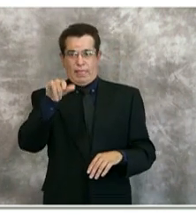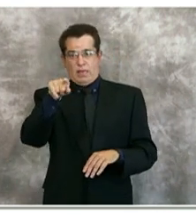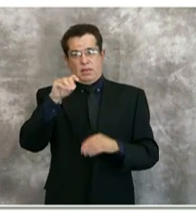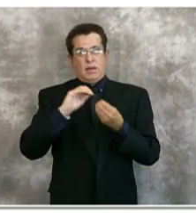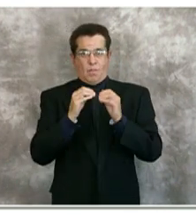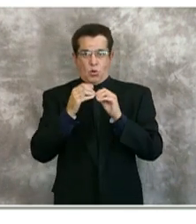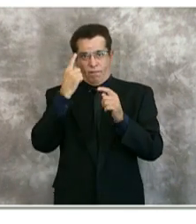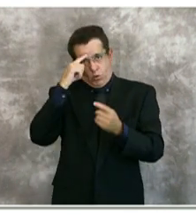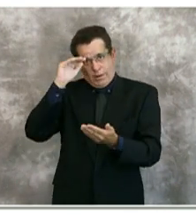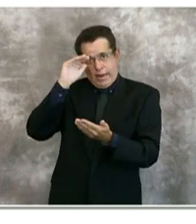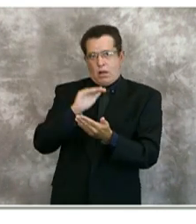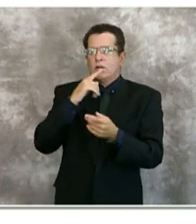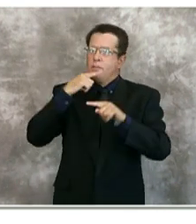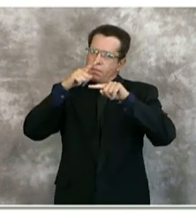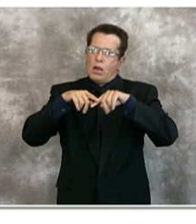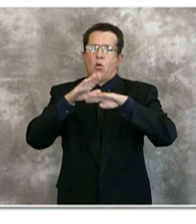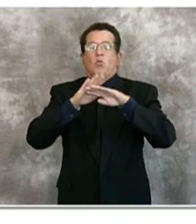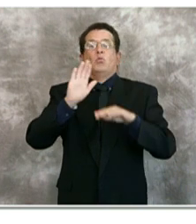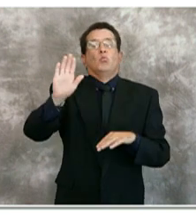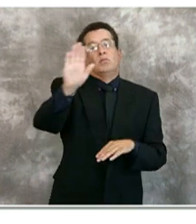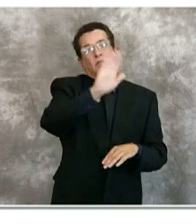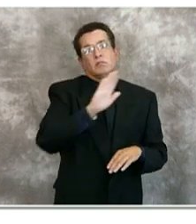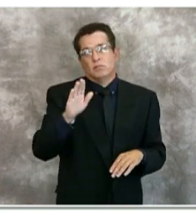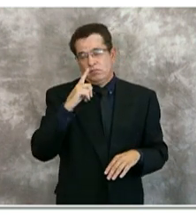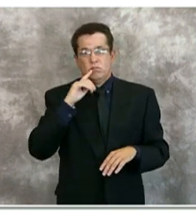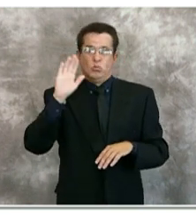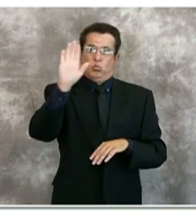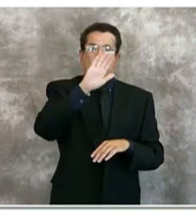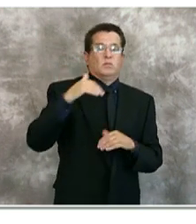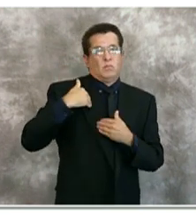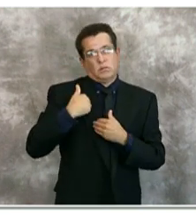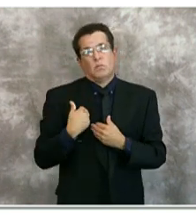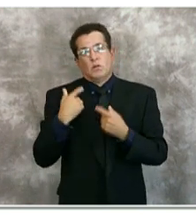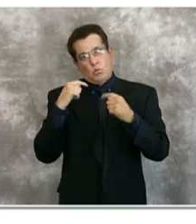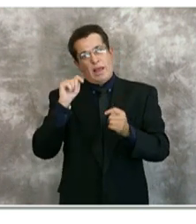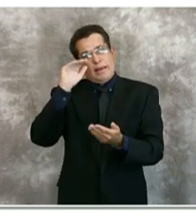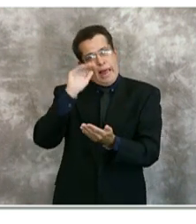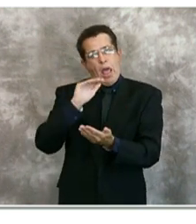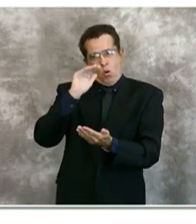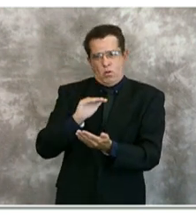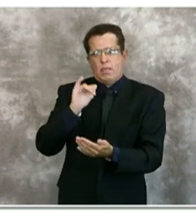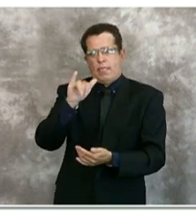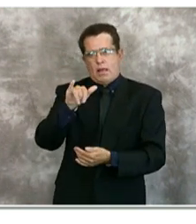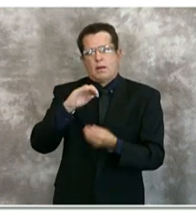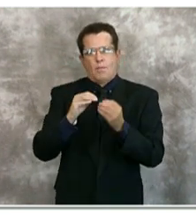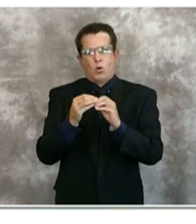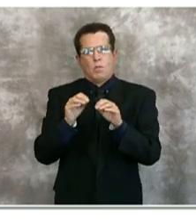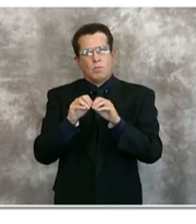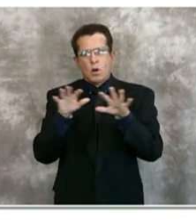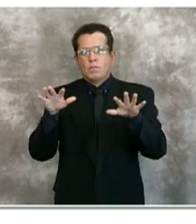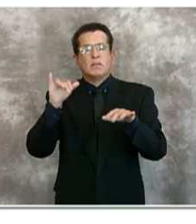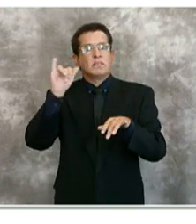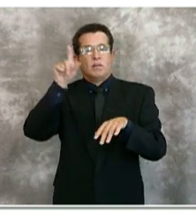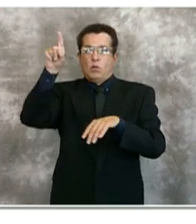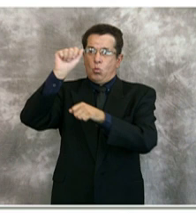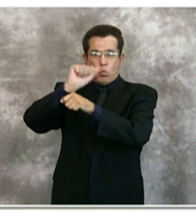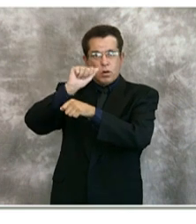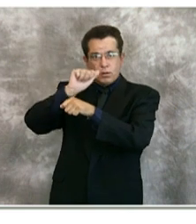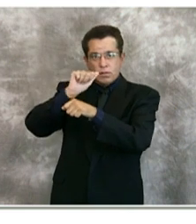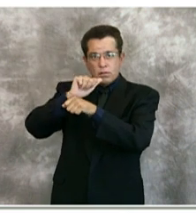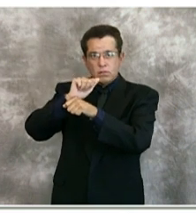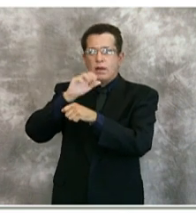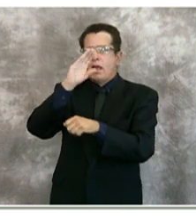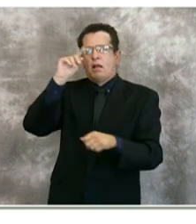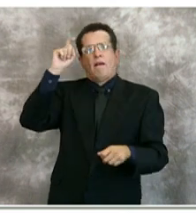on all of us doing our part, including individuals, all of our sector work sites,